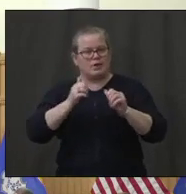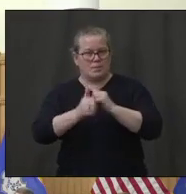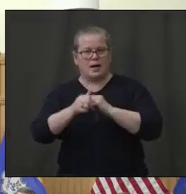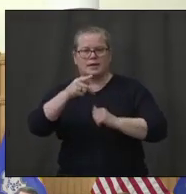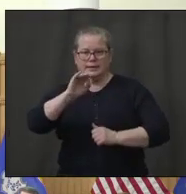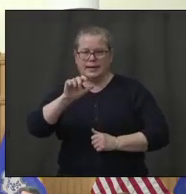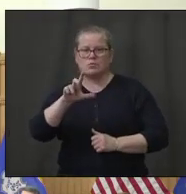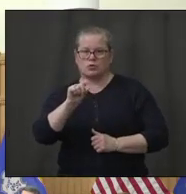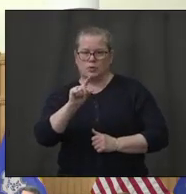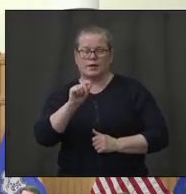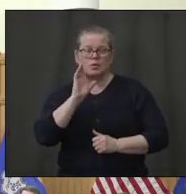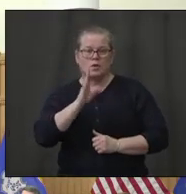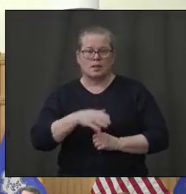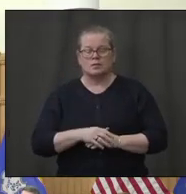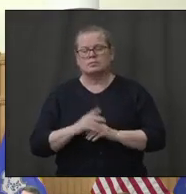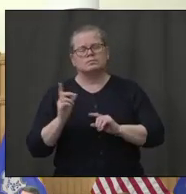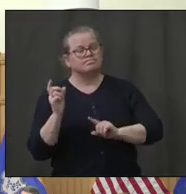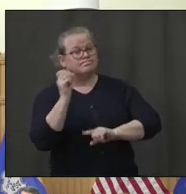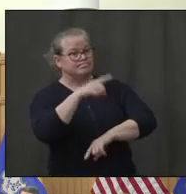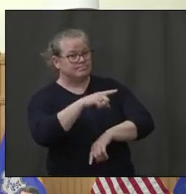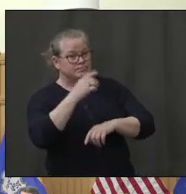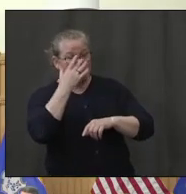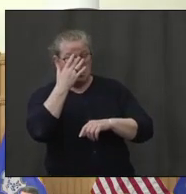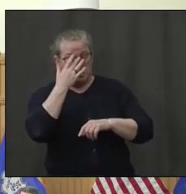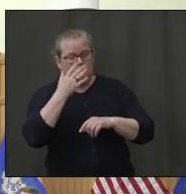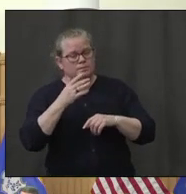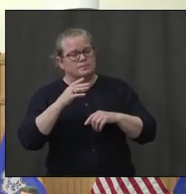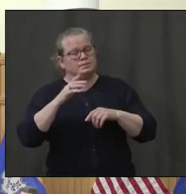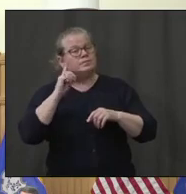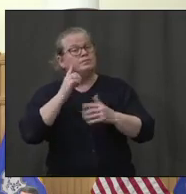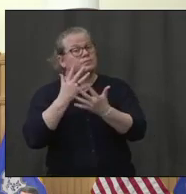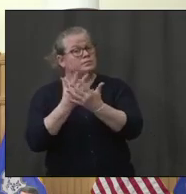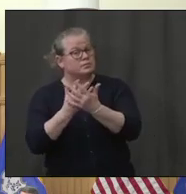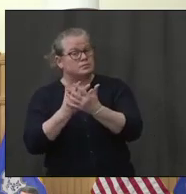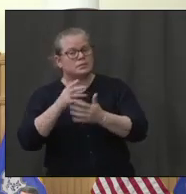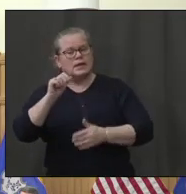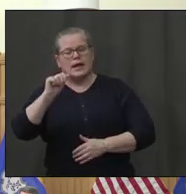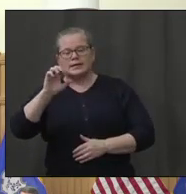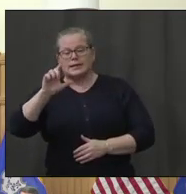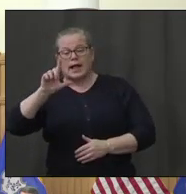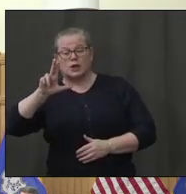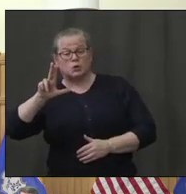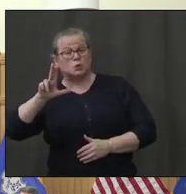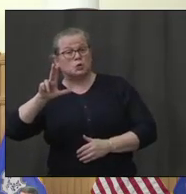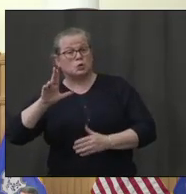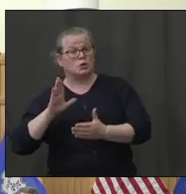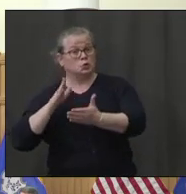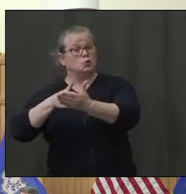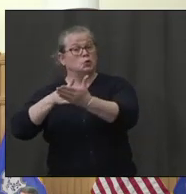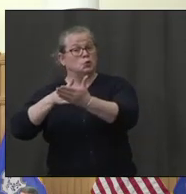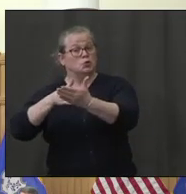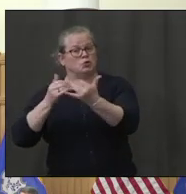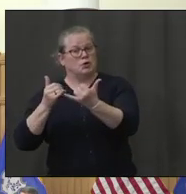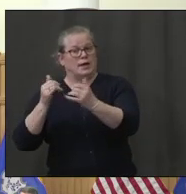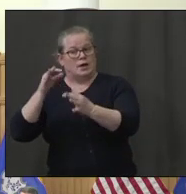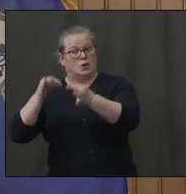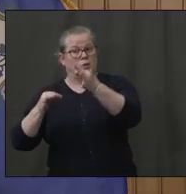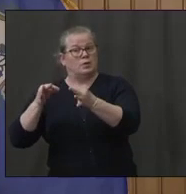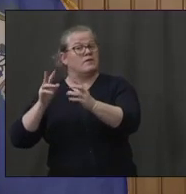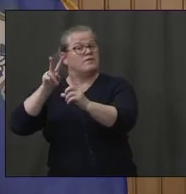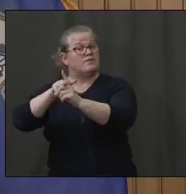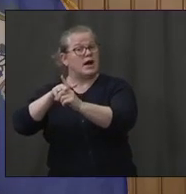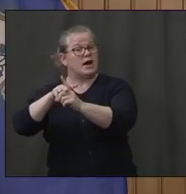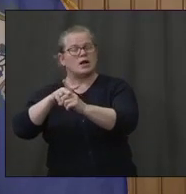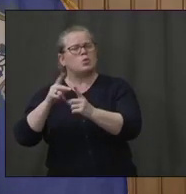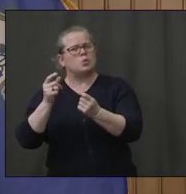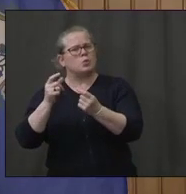prison inmates is currently being handled, and do you have a response to the ACLU filing that lawsuit today? I will tell you that we